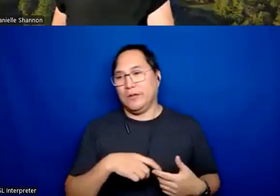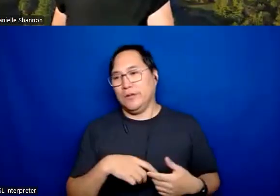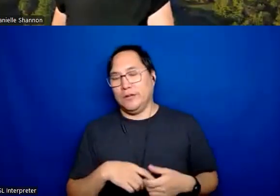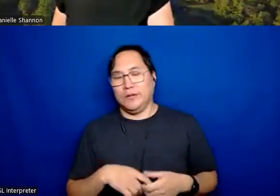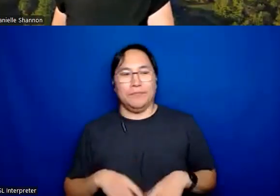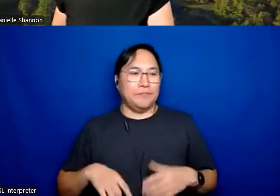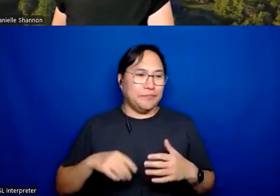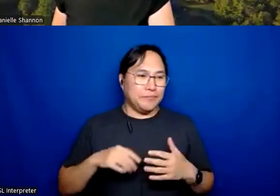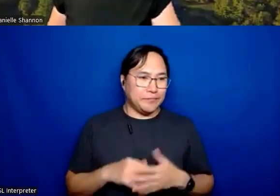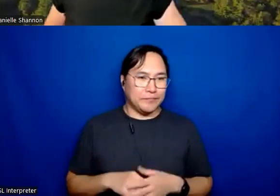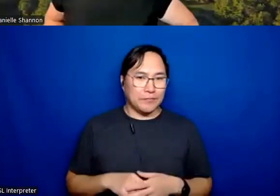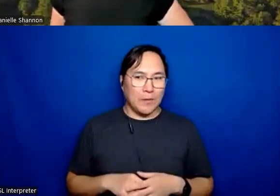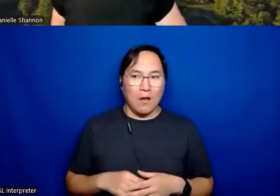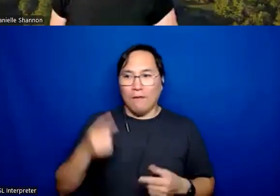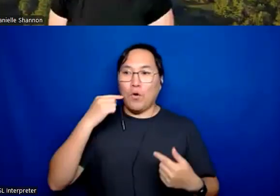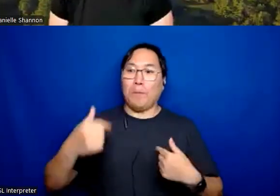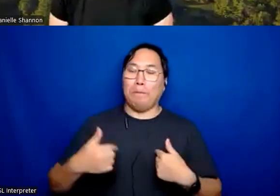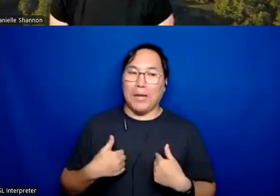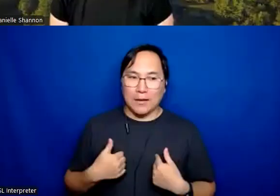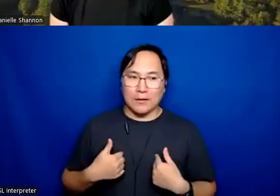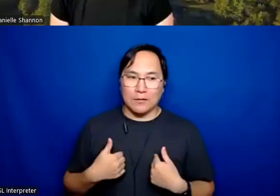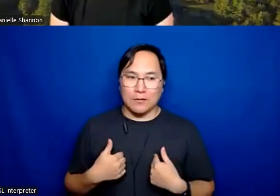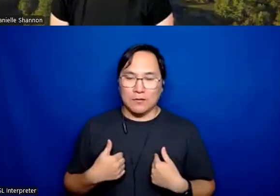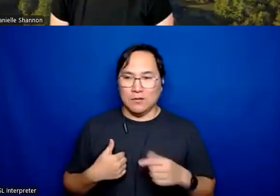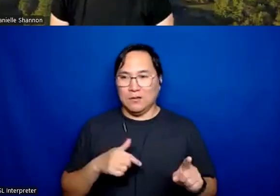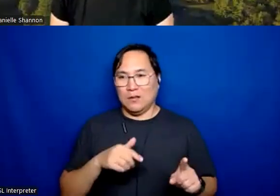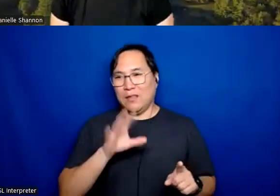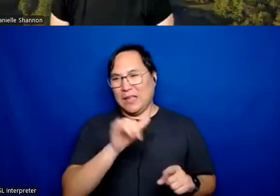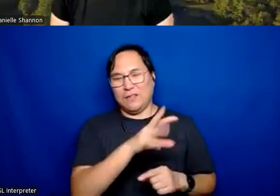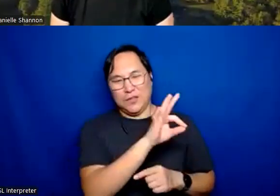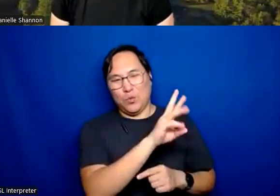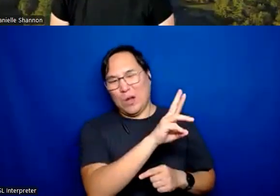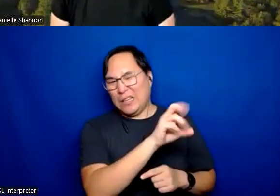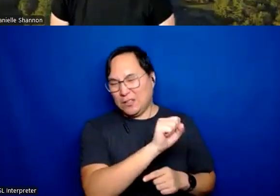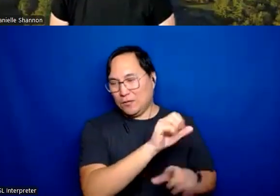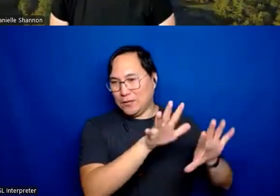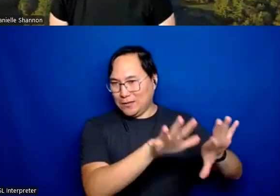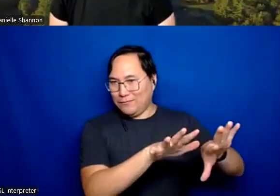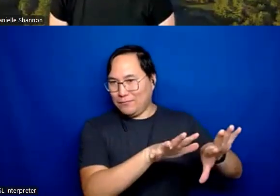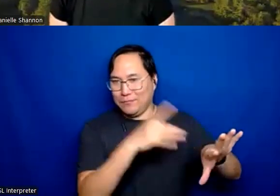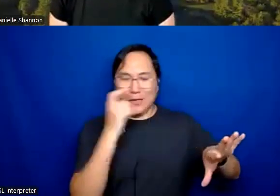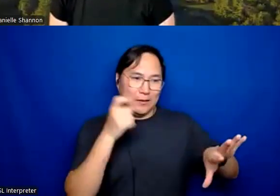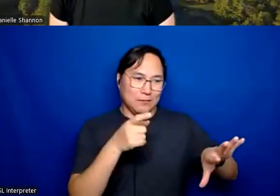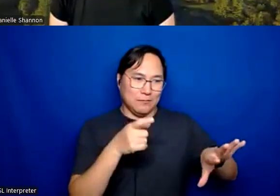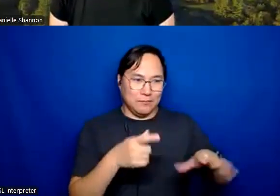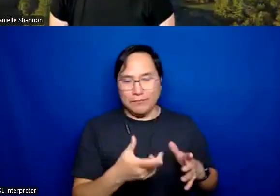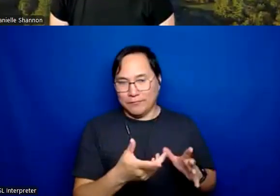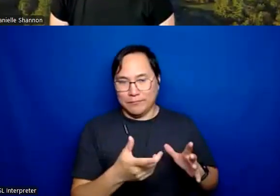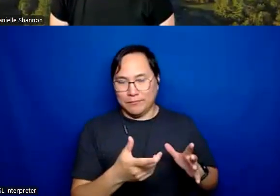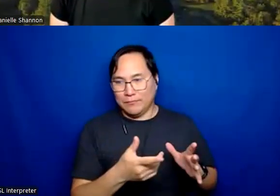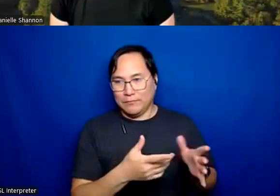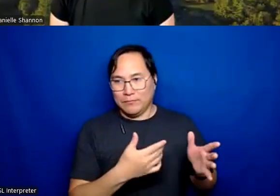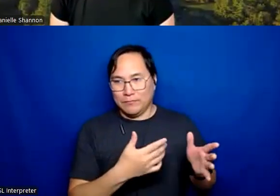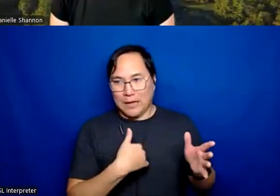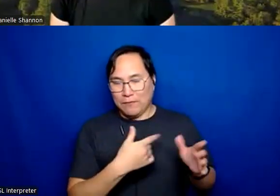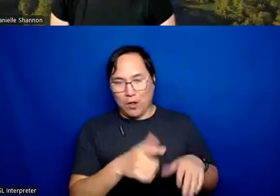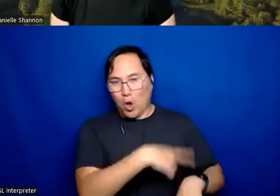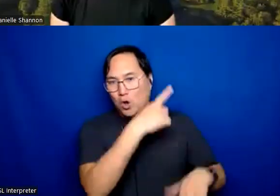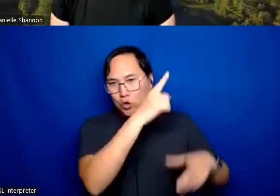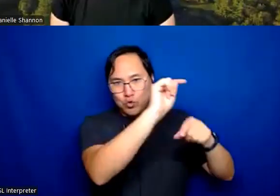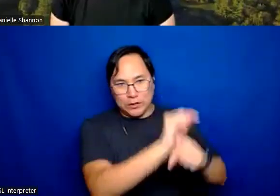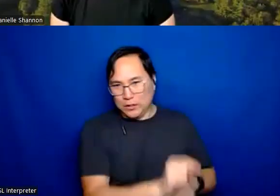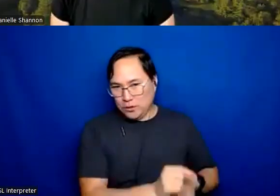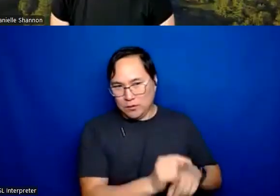trapping. And for me, that tends to usually be more in the fish and wildlife because there's like a long tradition